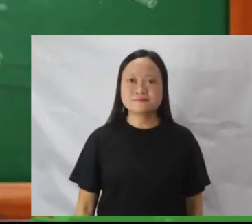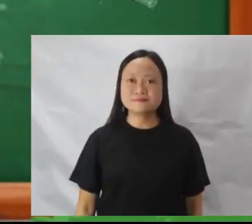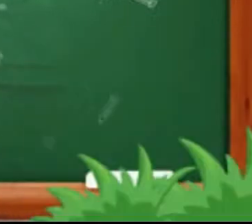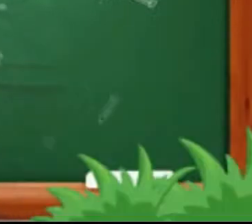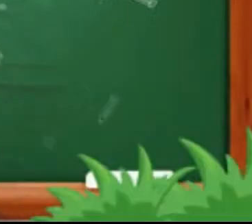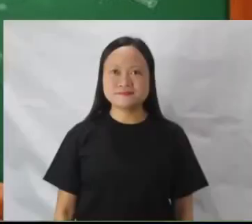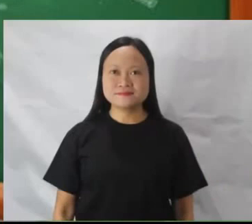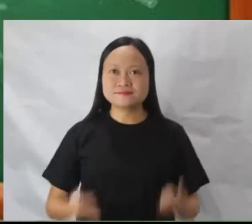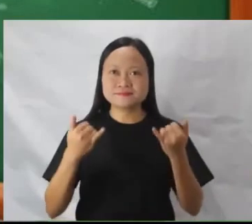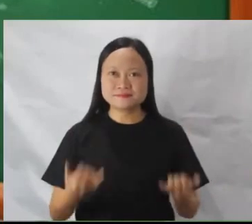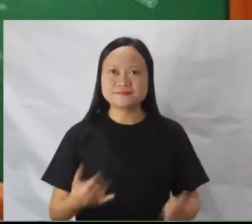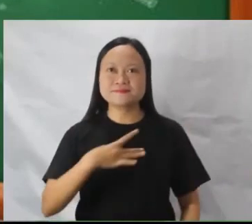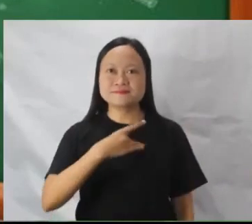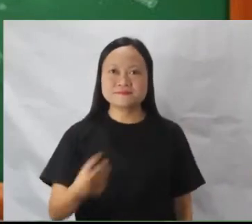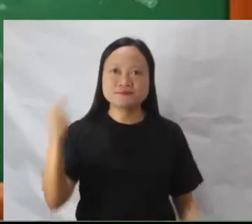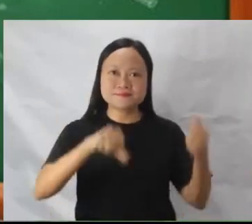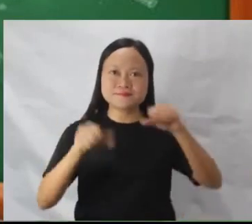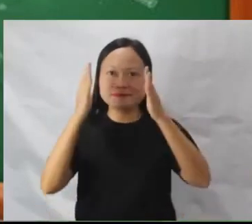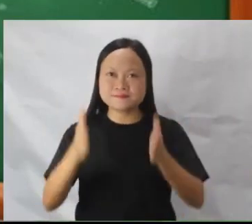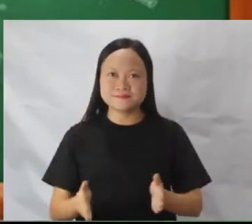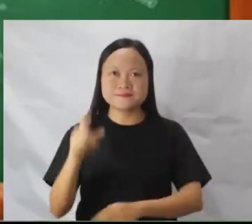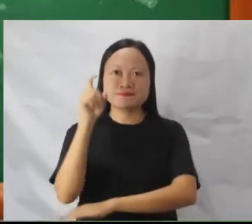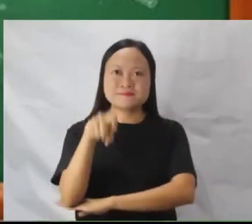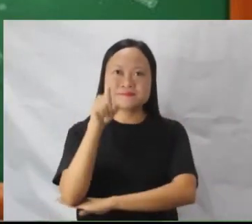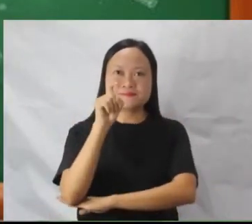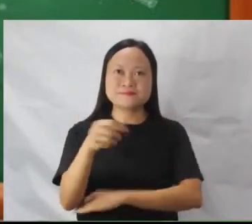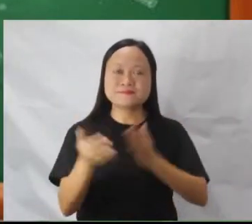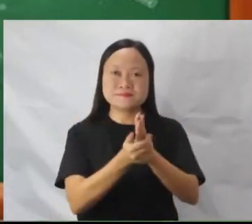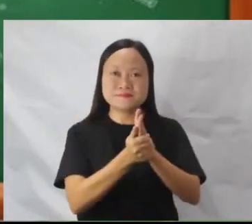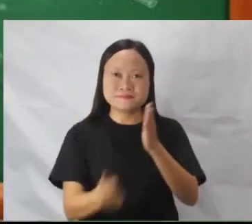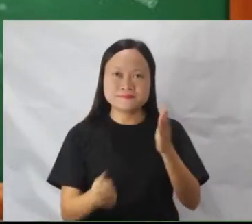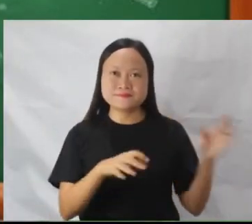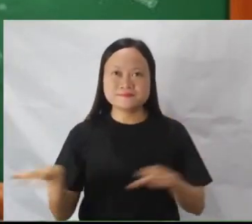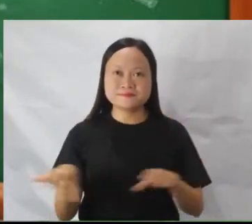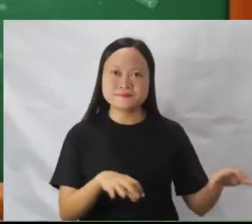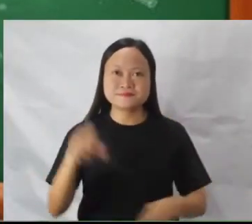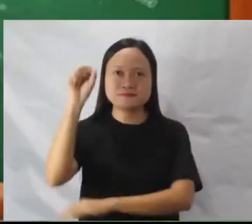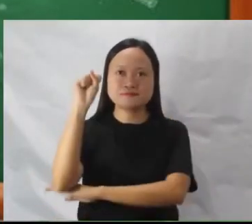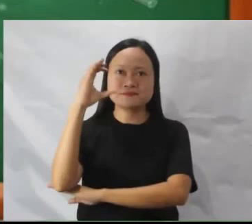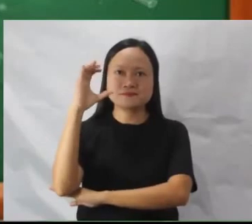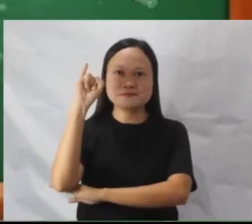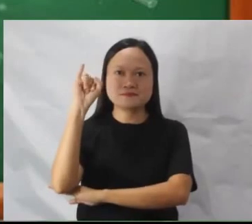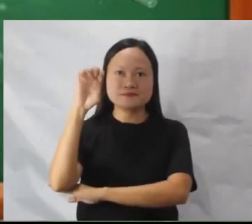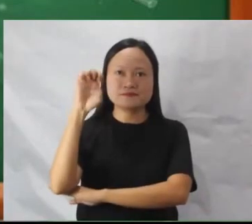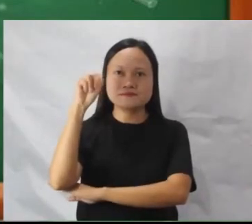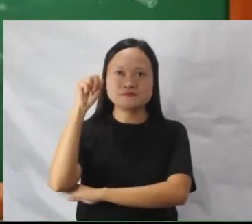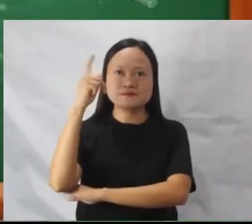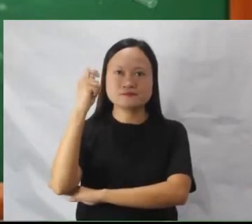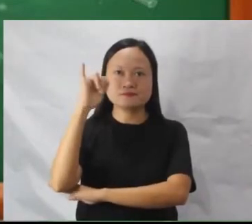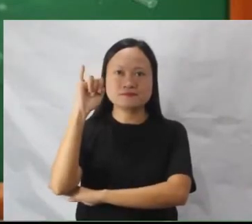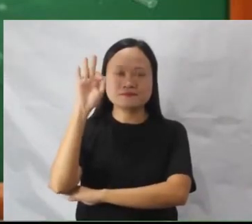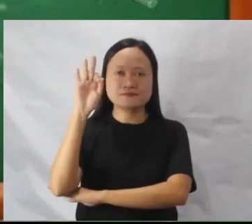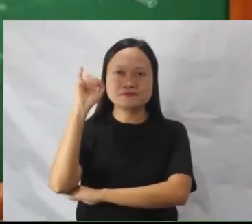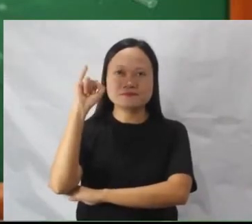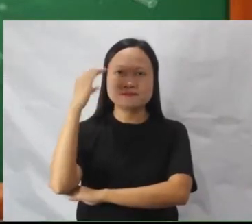Now, just like scientists, we need the skills in conducting scientific researches